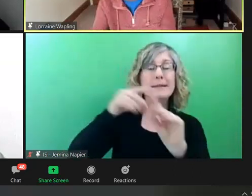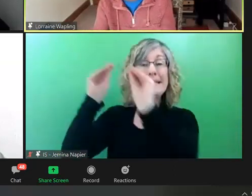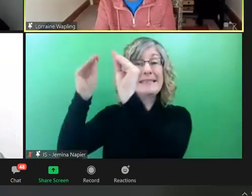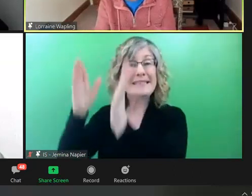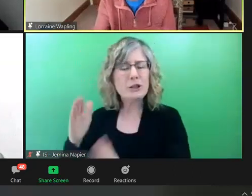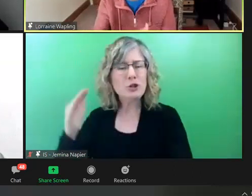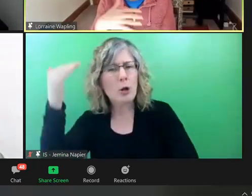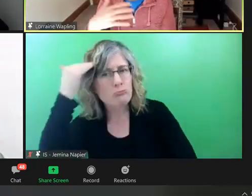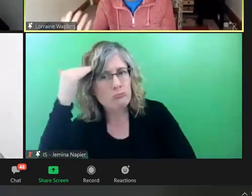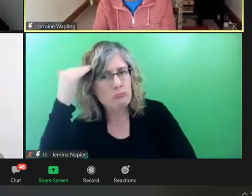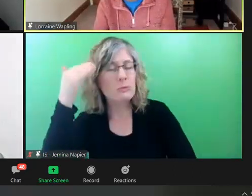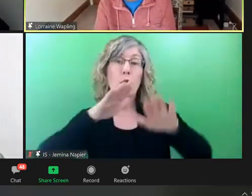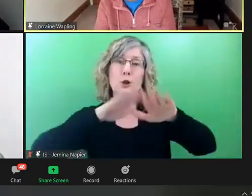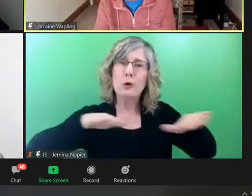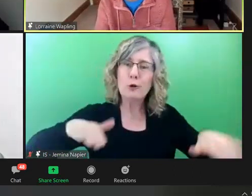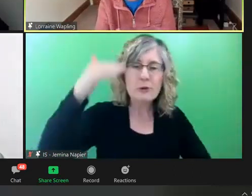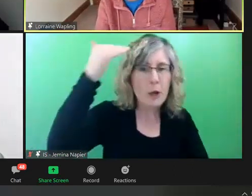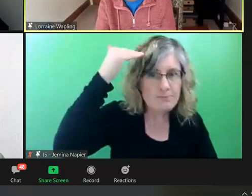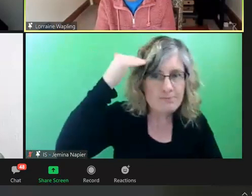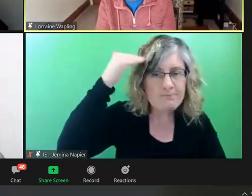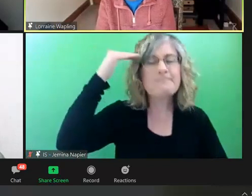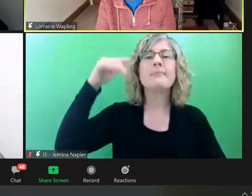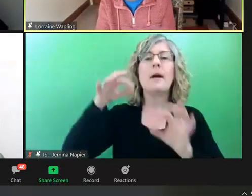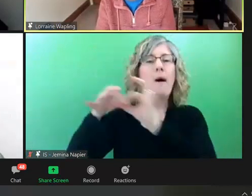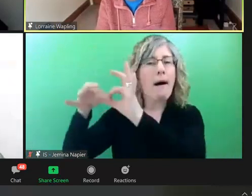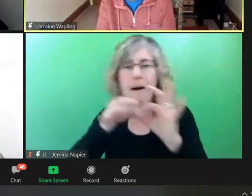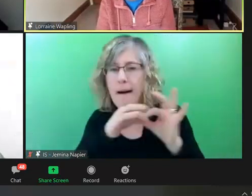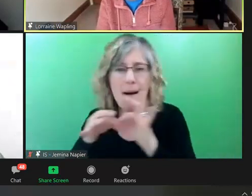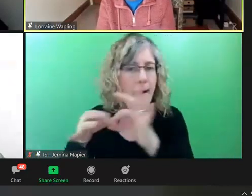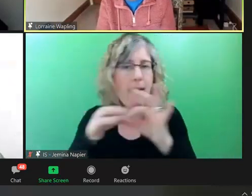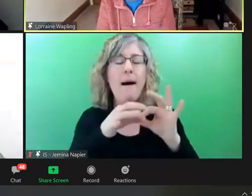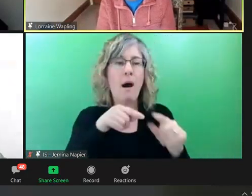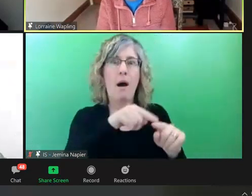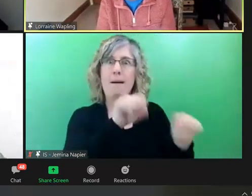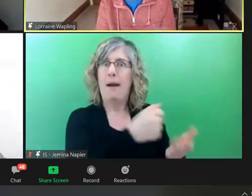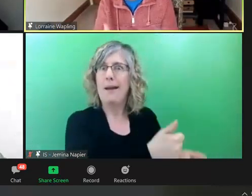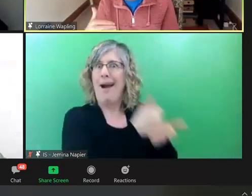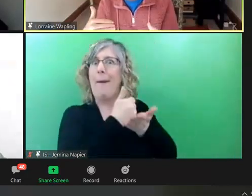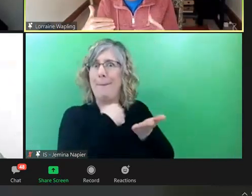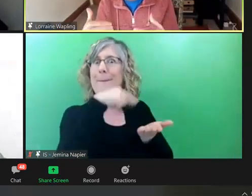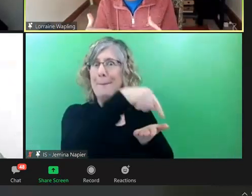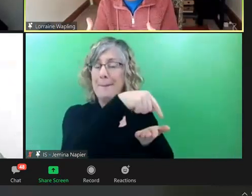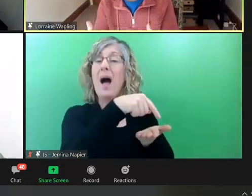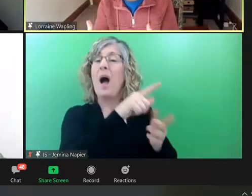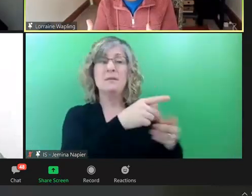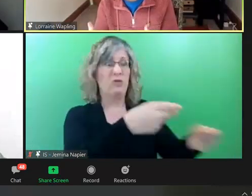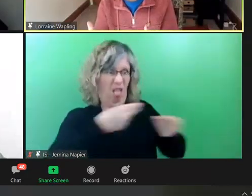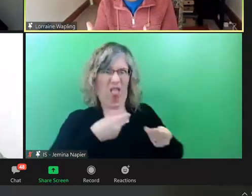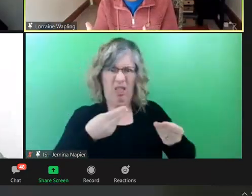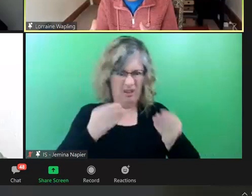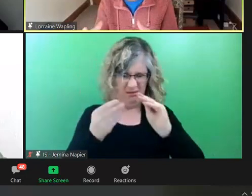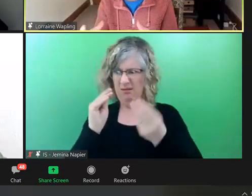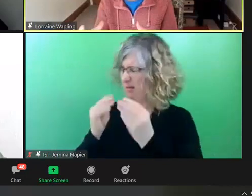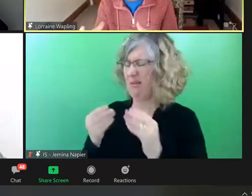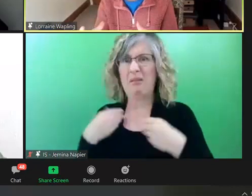become used to it. Then I think tech is going to definitely make a massive difference. But I think it needs to be